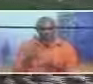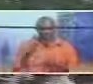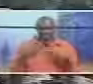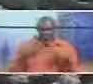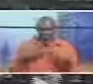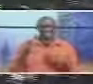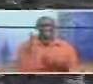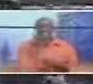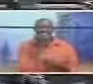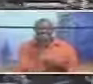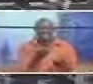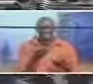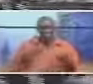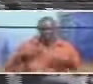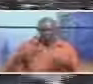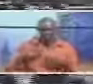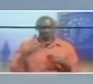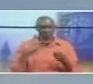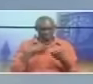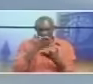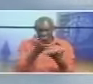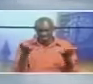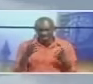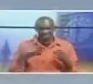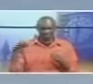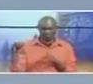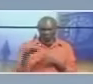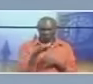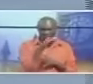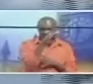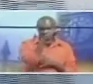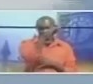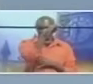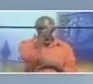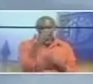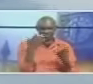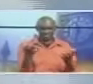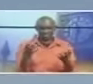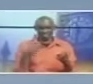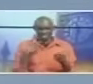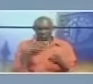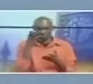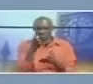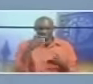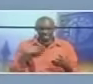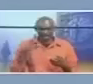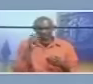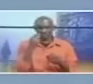The color, the numbers on the ground, the fighter jets in the skies.